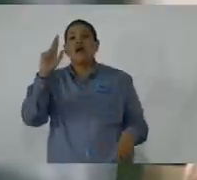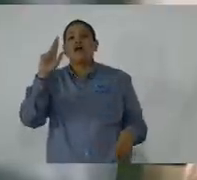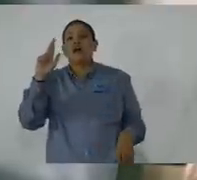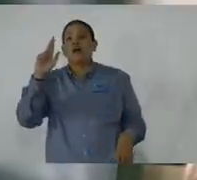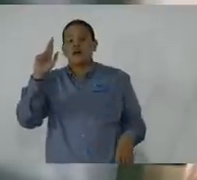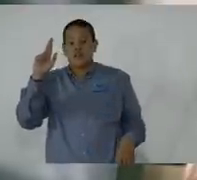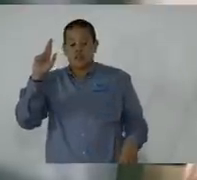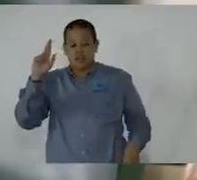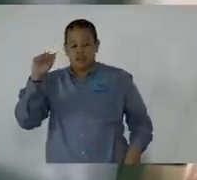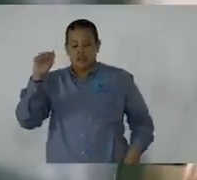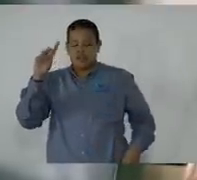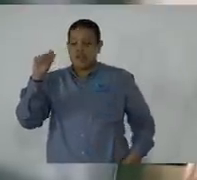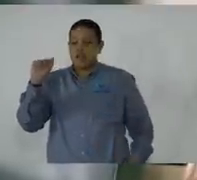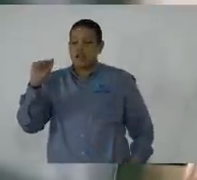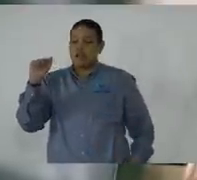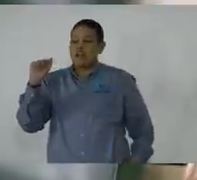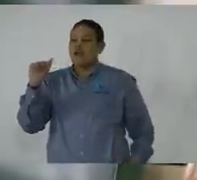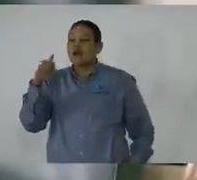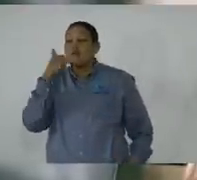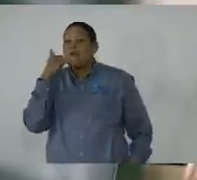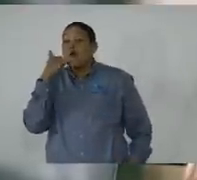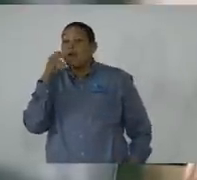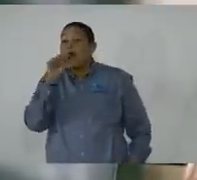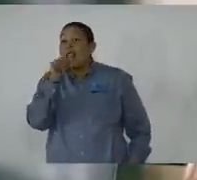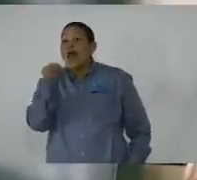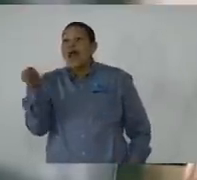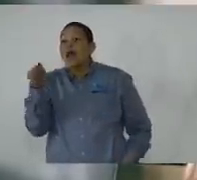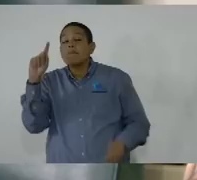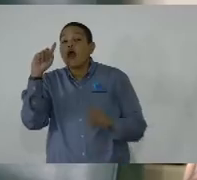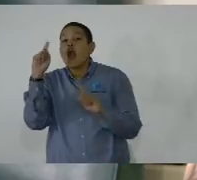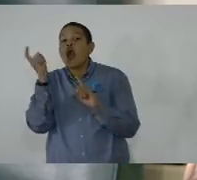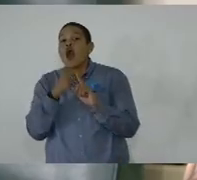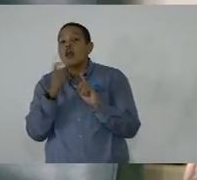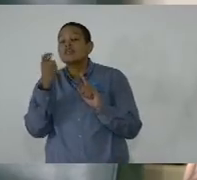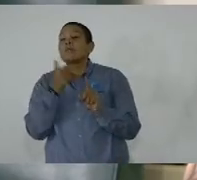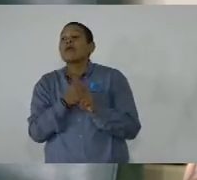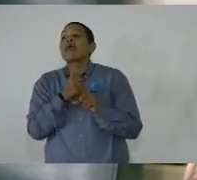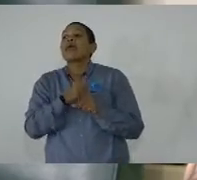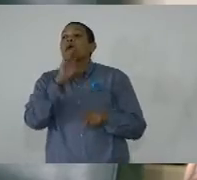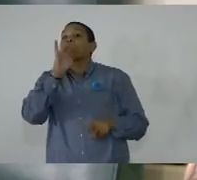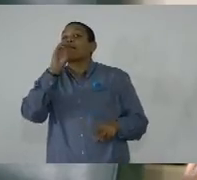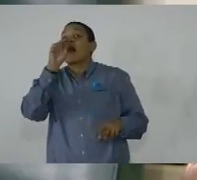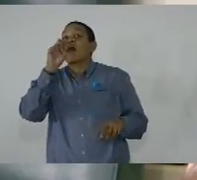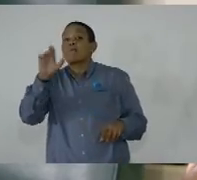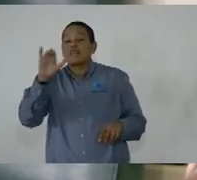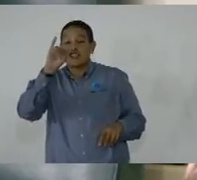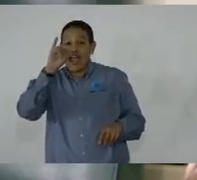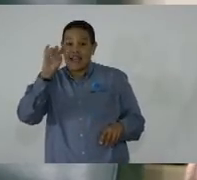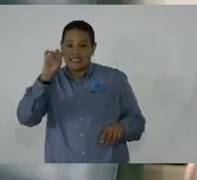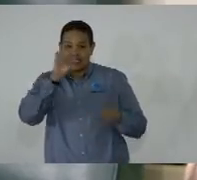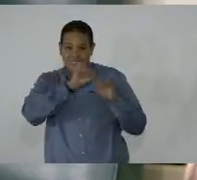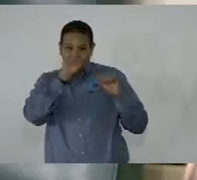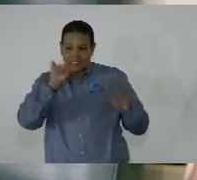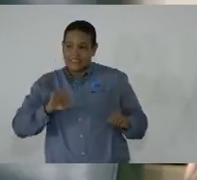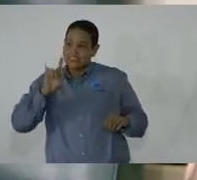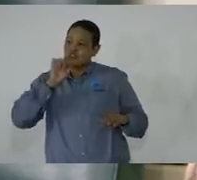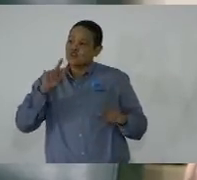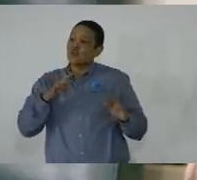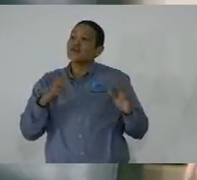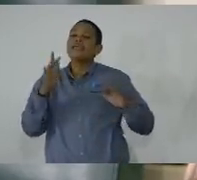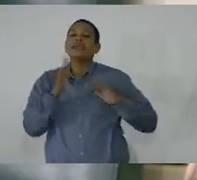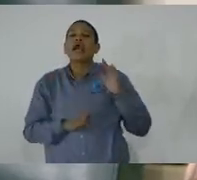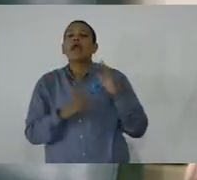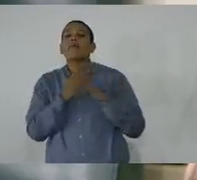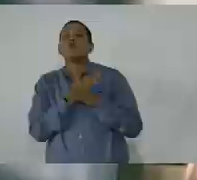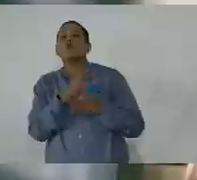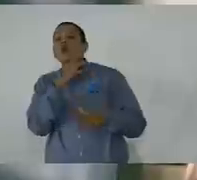mobile application, an automated biometric identification system to bridge the gap